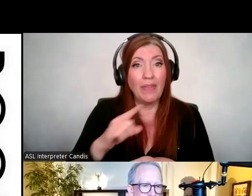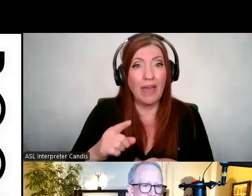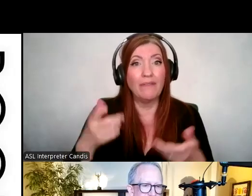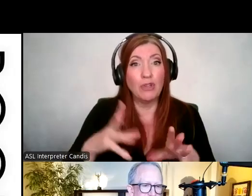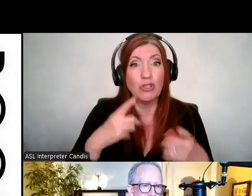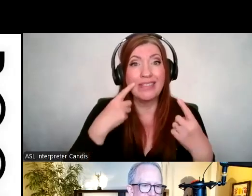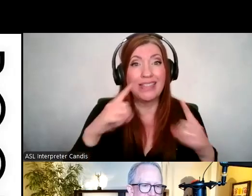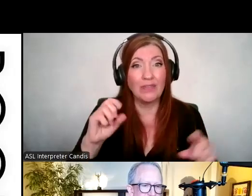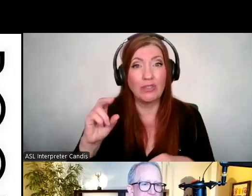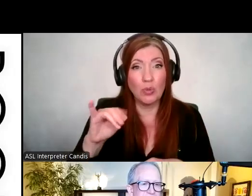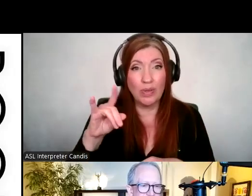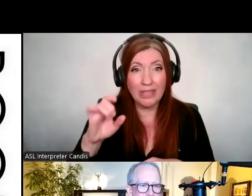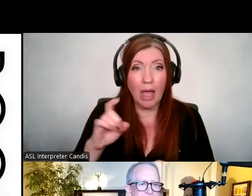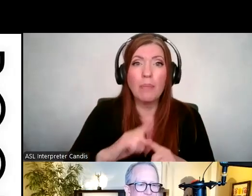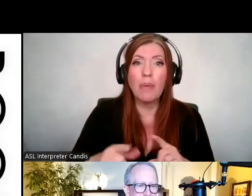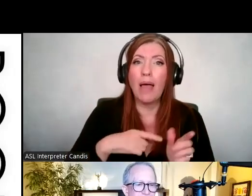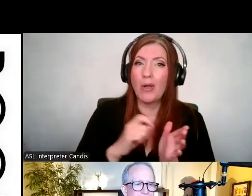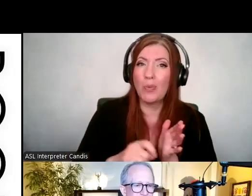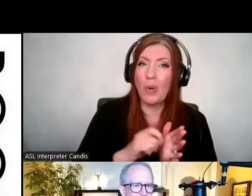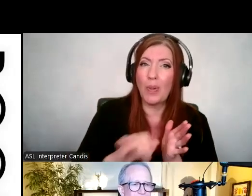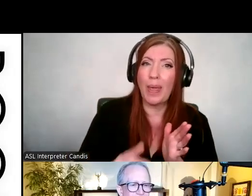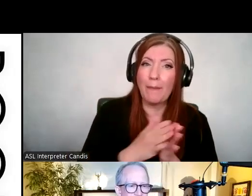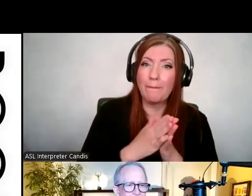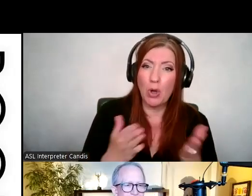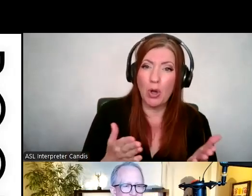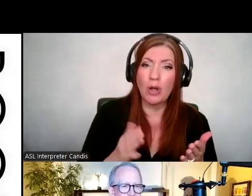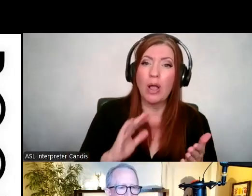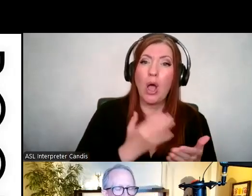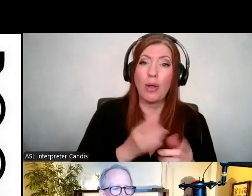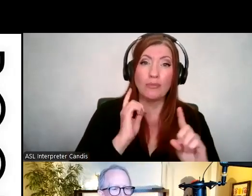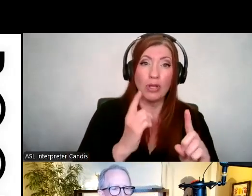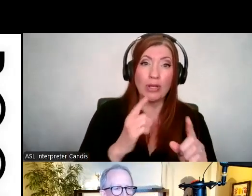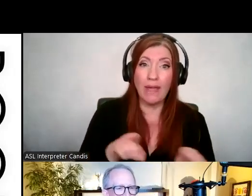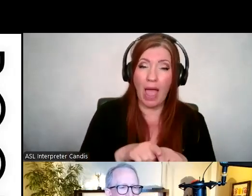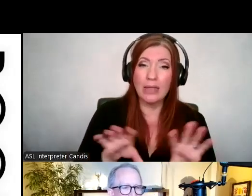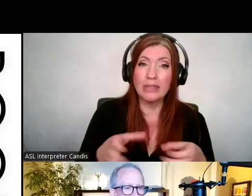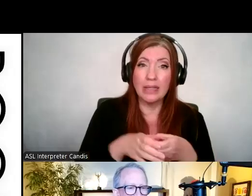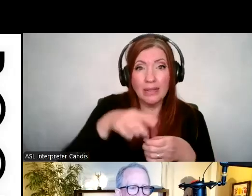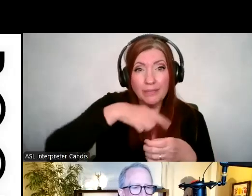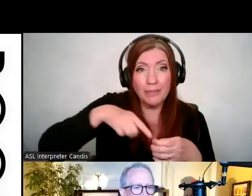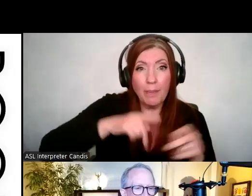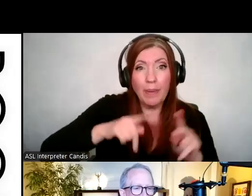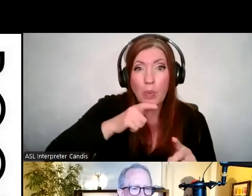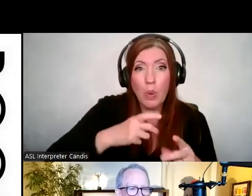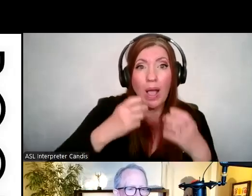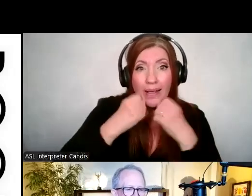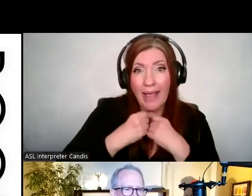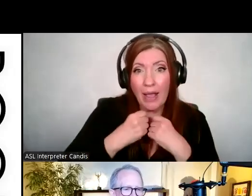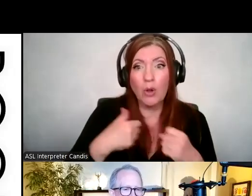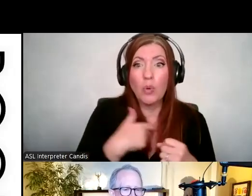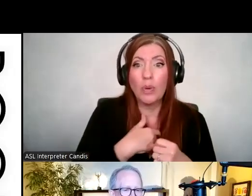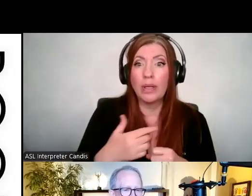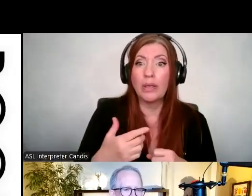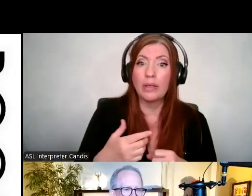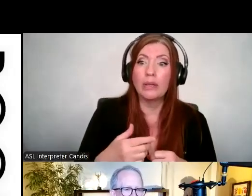I wrote this book because our objective, I think, as a sector, as people who care, is that we